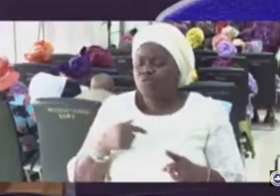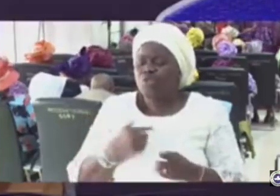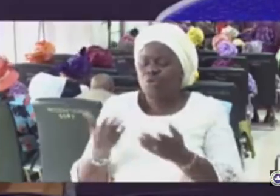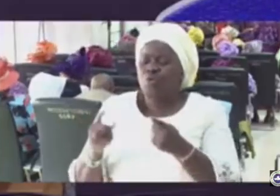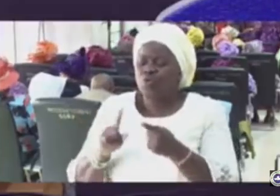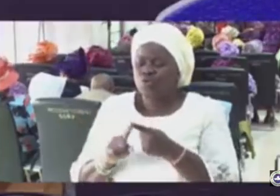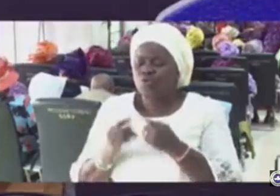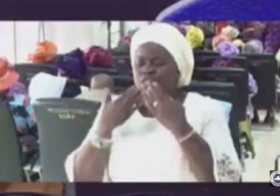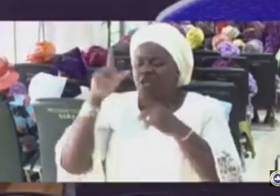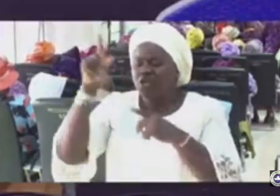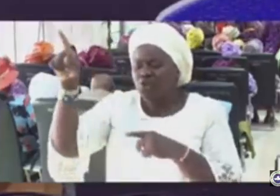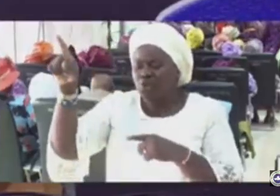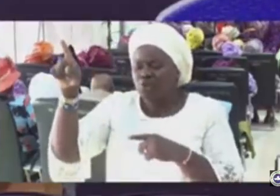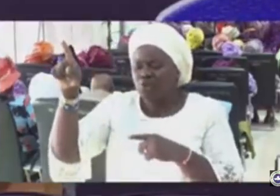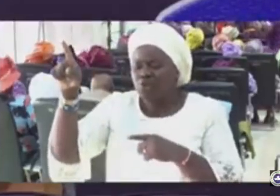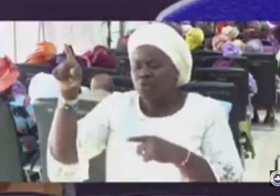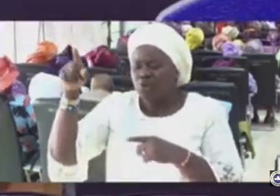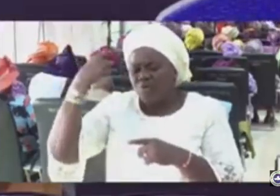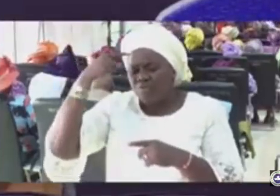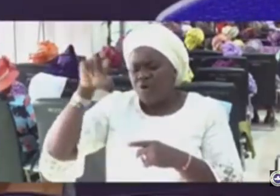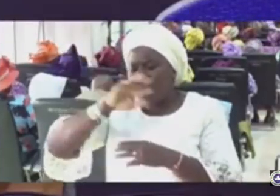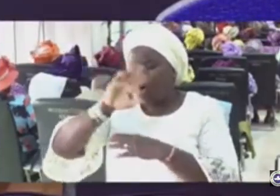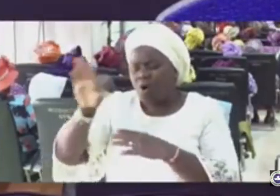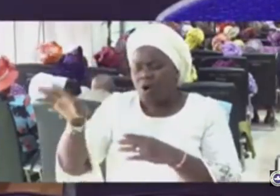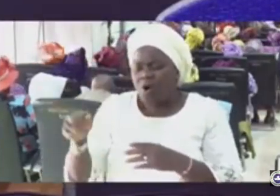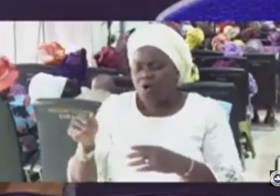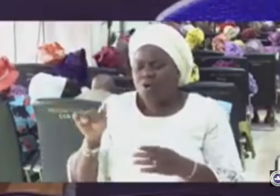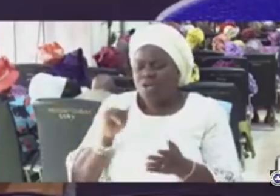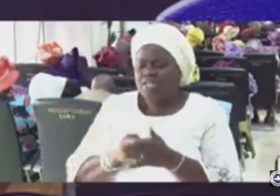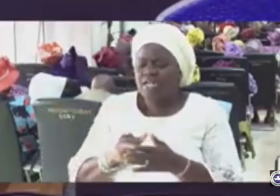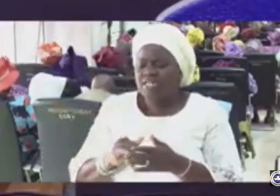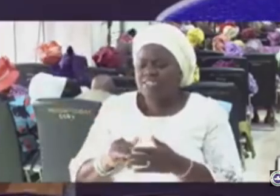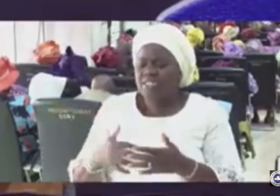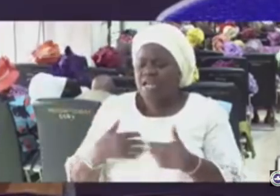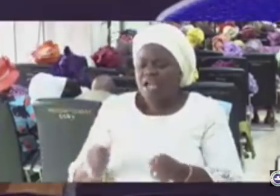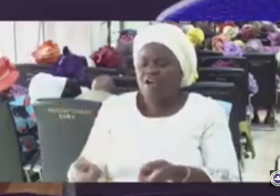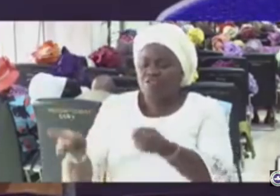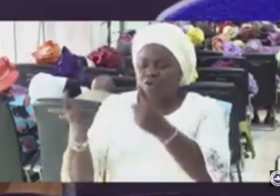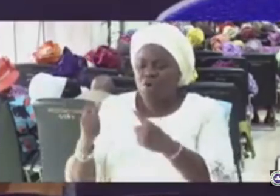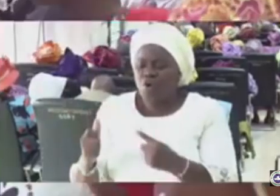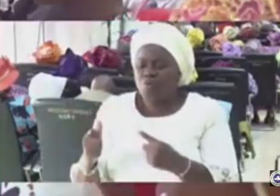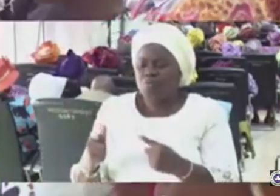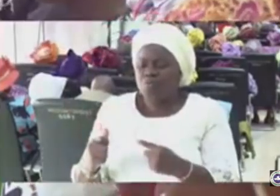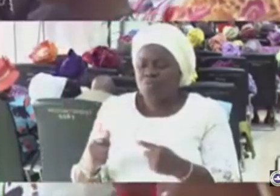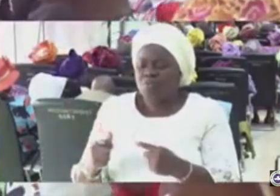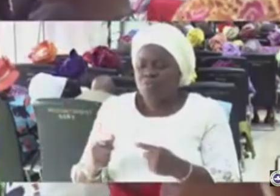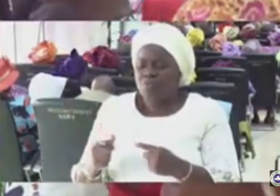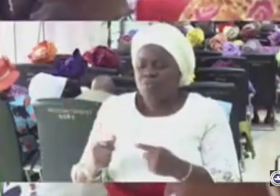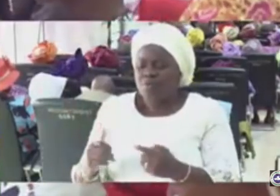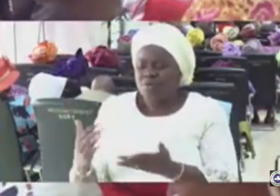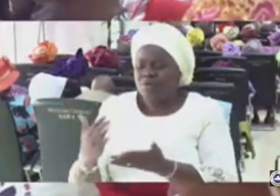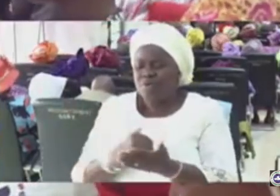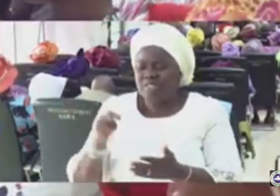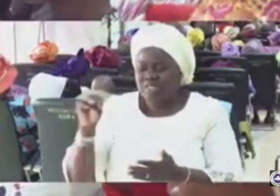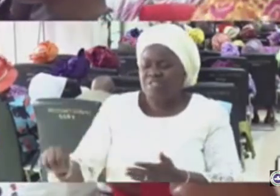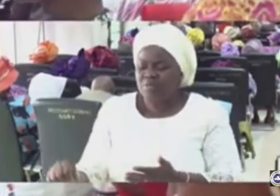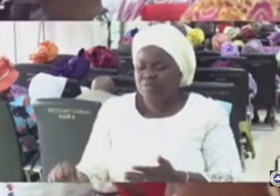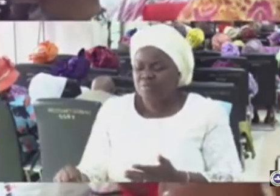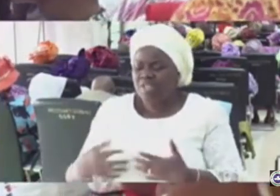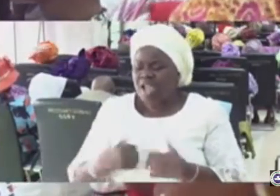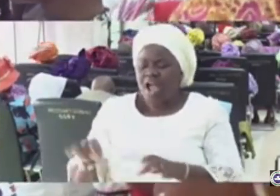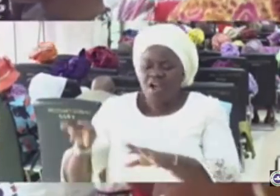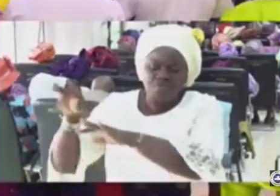you. Please, Lord, receive them, have mercy on them, save their souls,